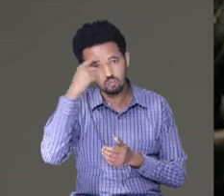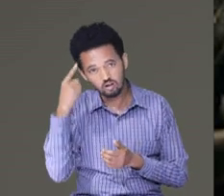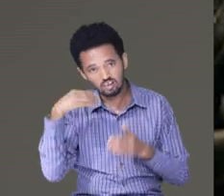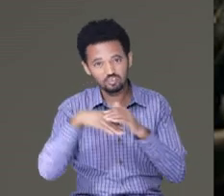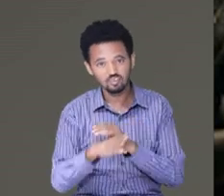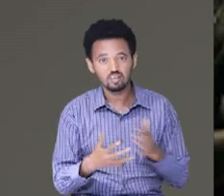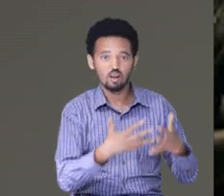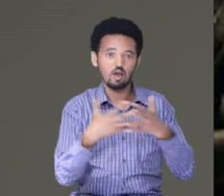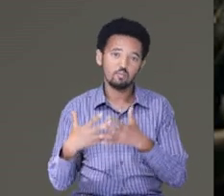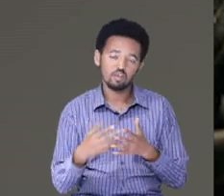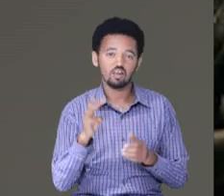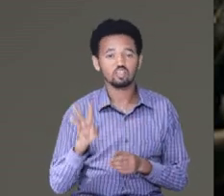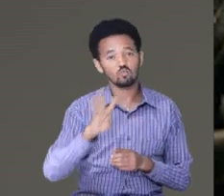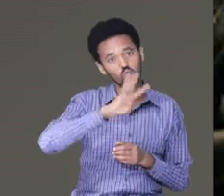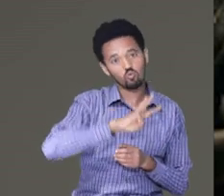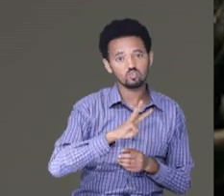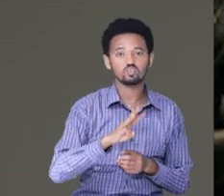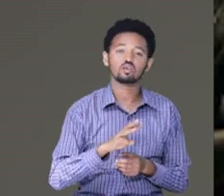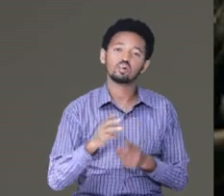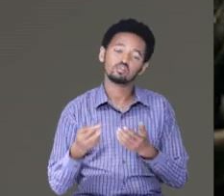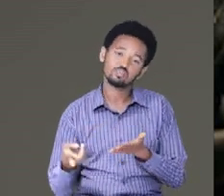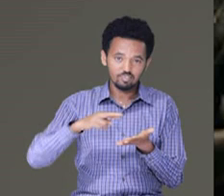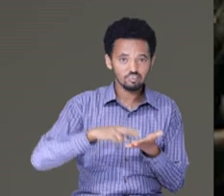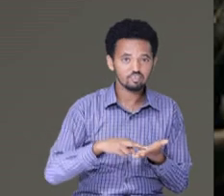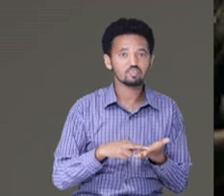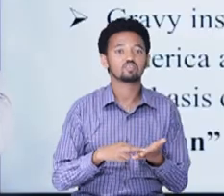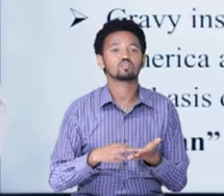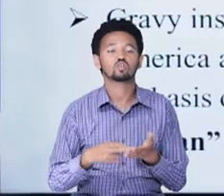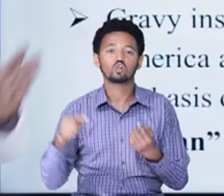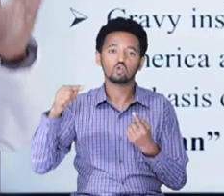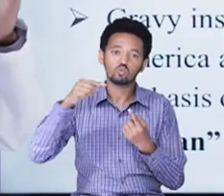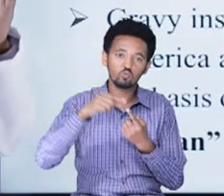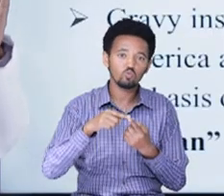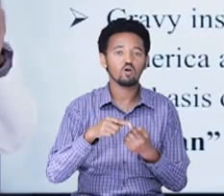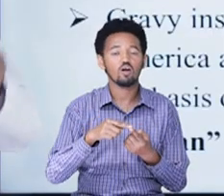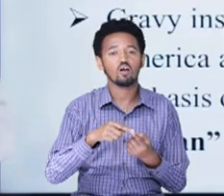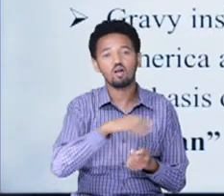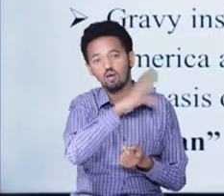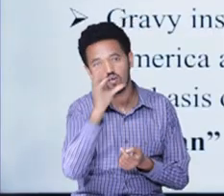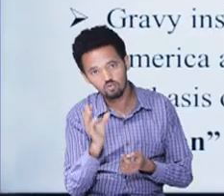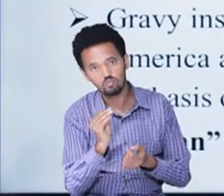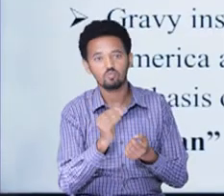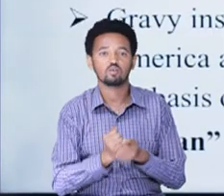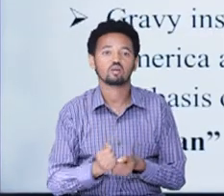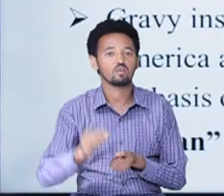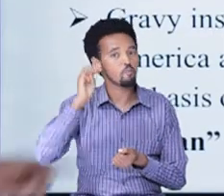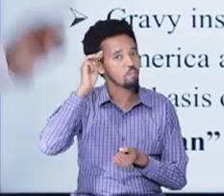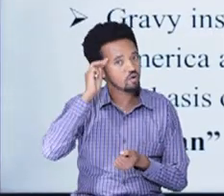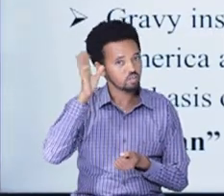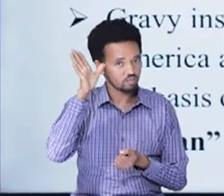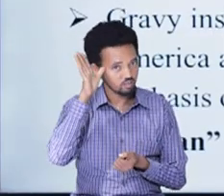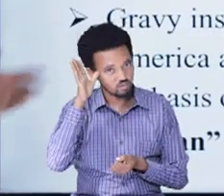America and West Indies was return to Africa. Return to Africa movement was organized by Marcus